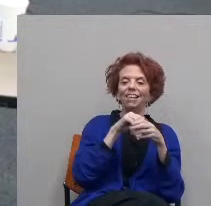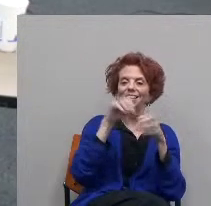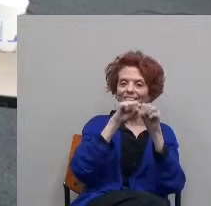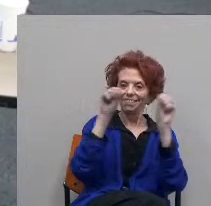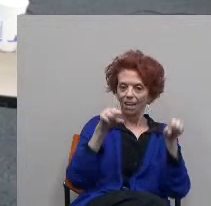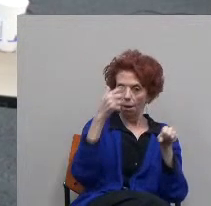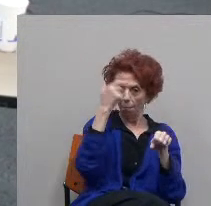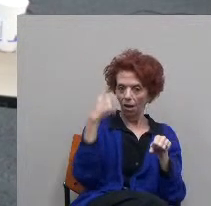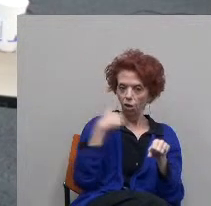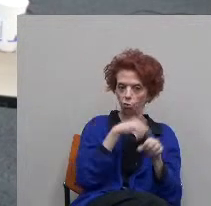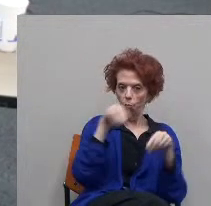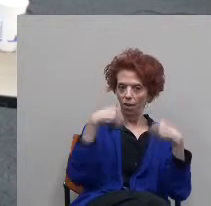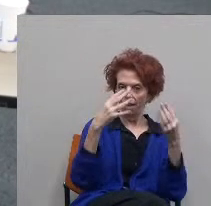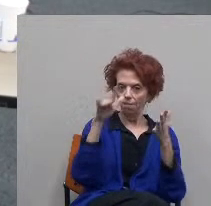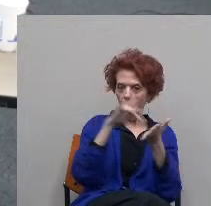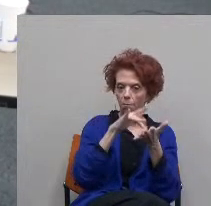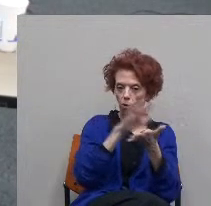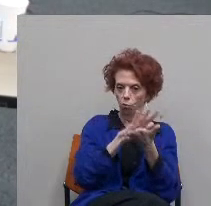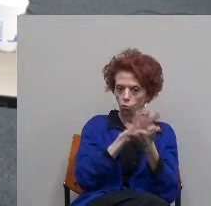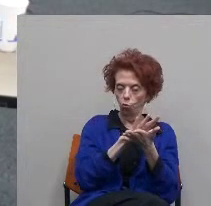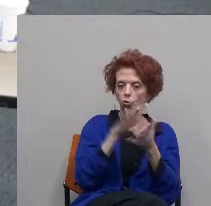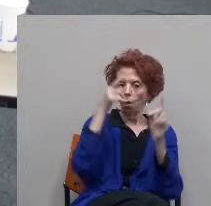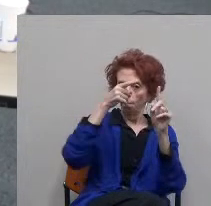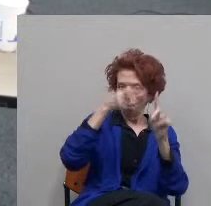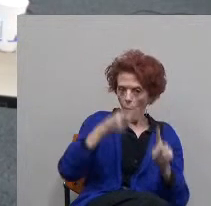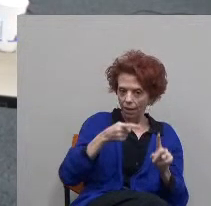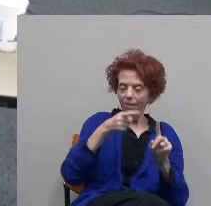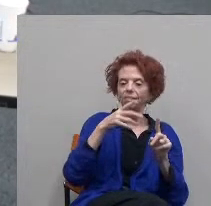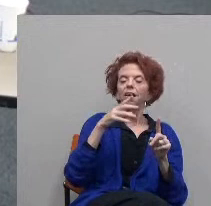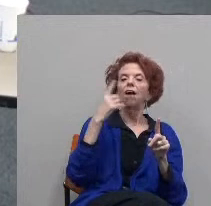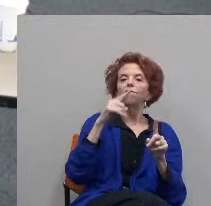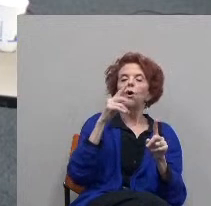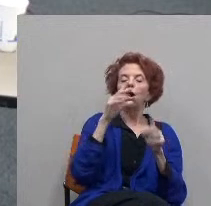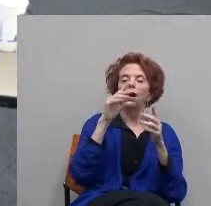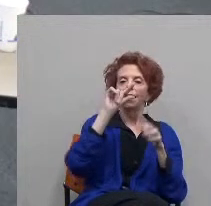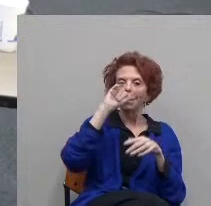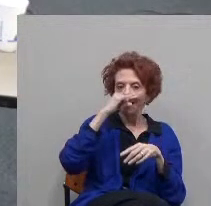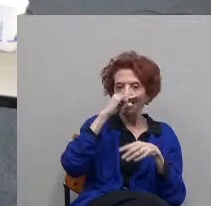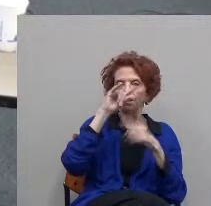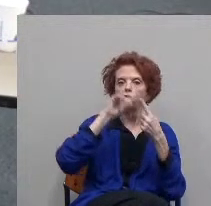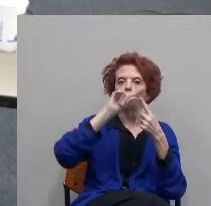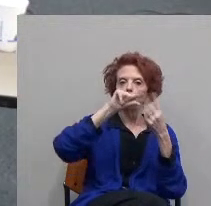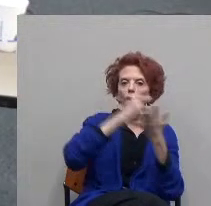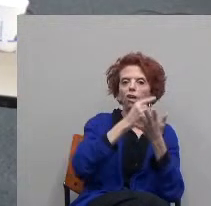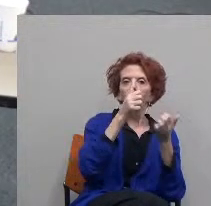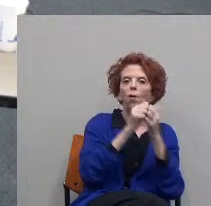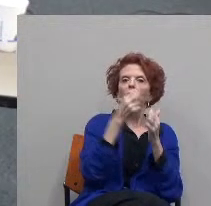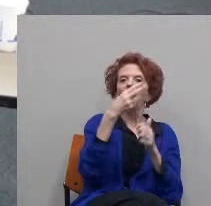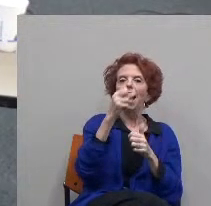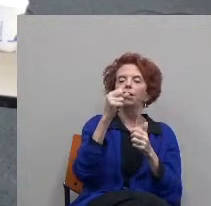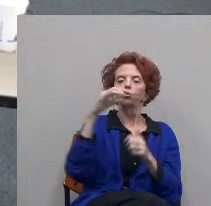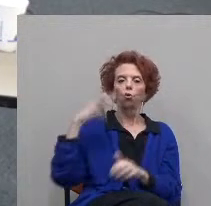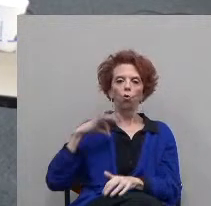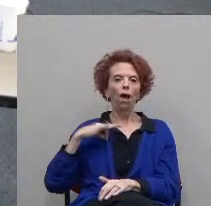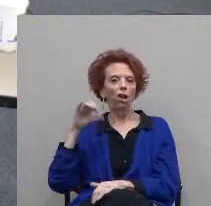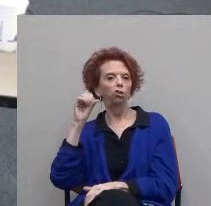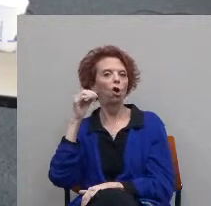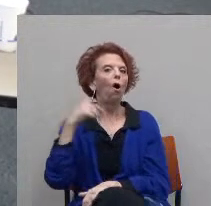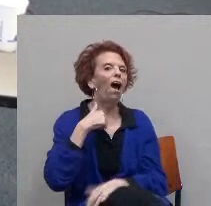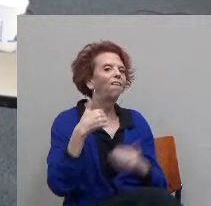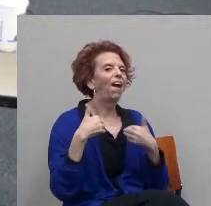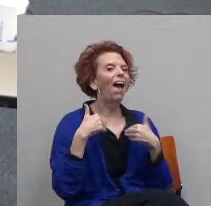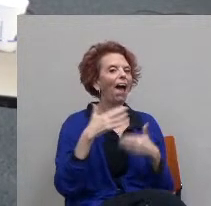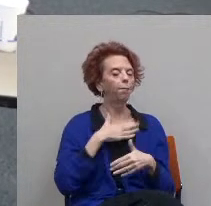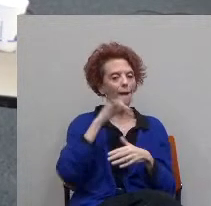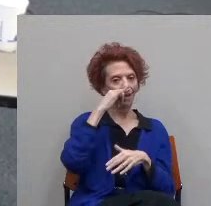we give middle schools points in the accountability system for kids that graduate with high school credit. And so like I've had my kids